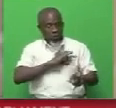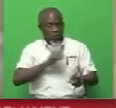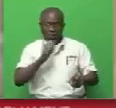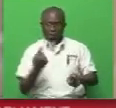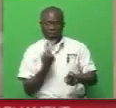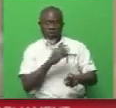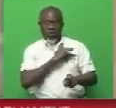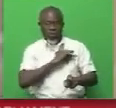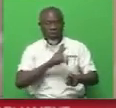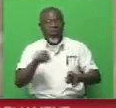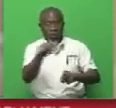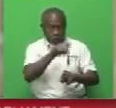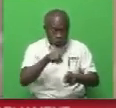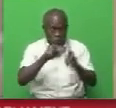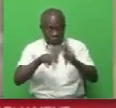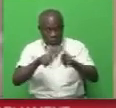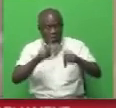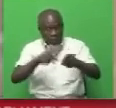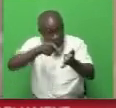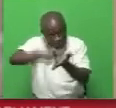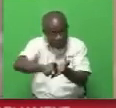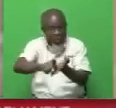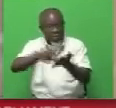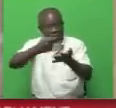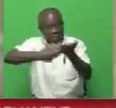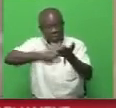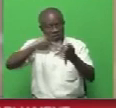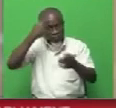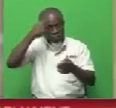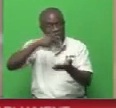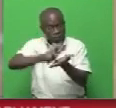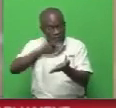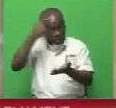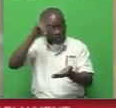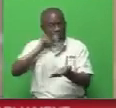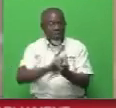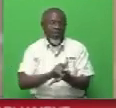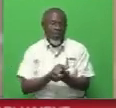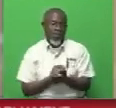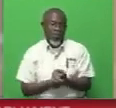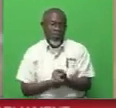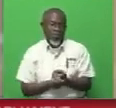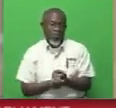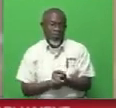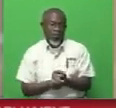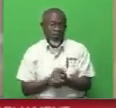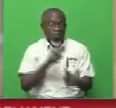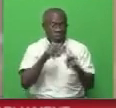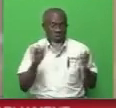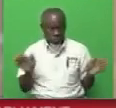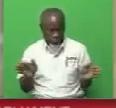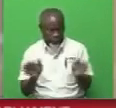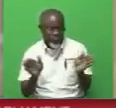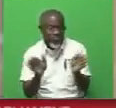and every other citizen that has to pay taxes, that have to pay for this. So when you incentivize, rather than you